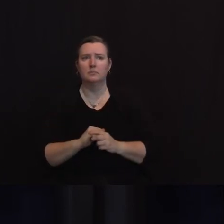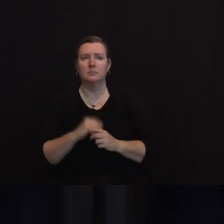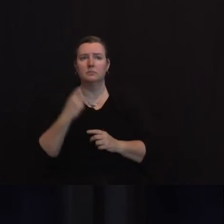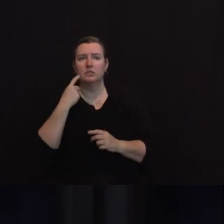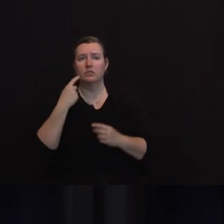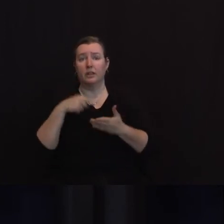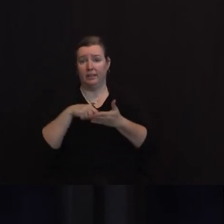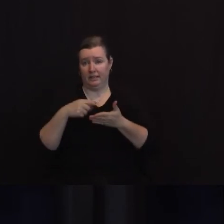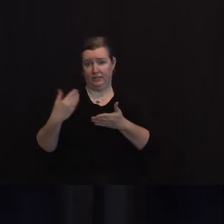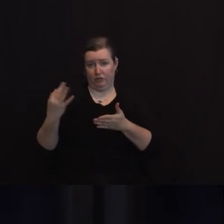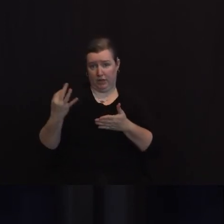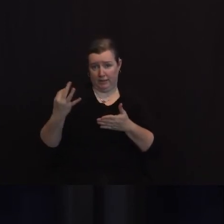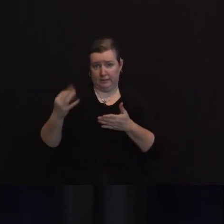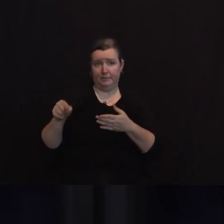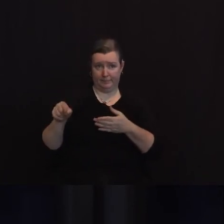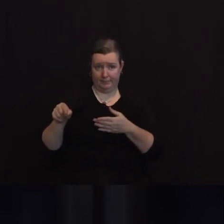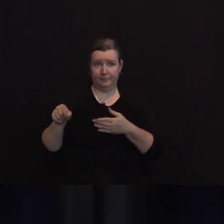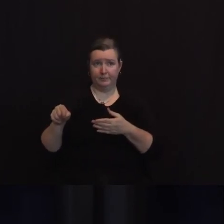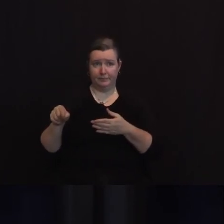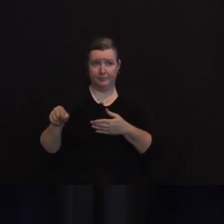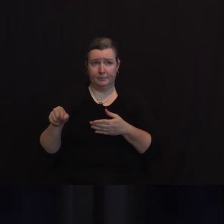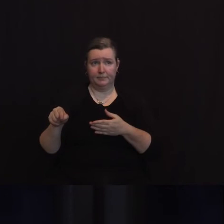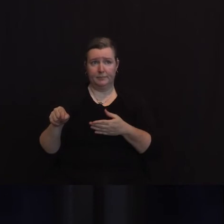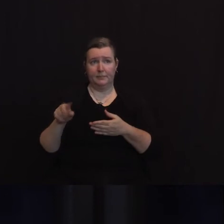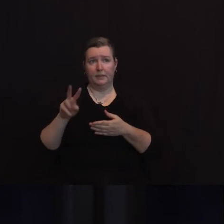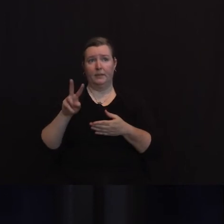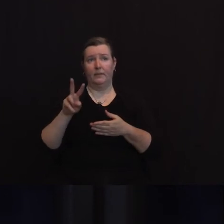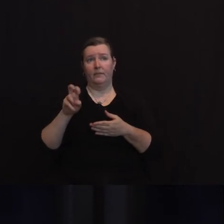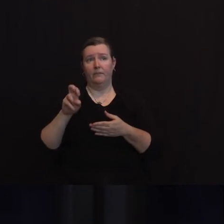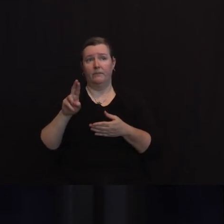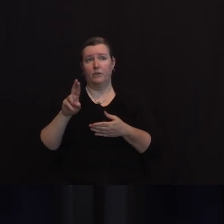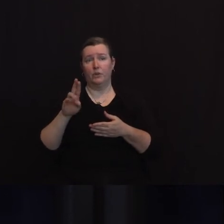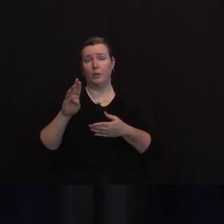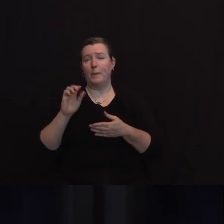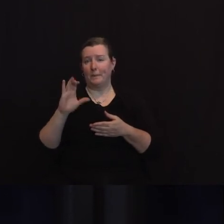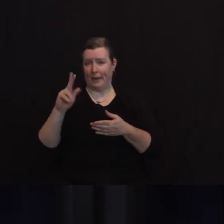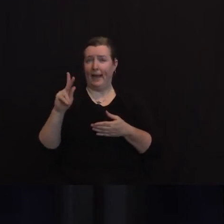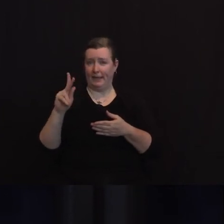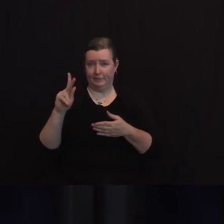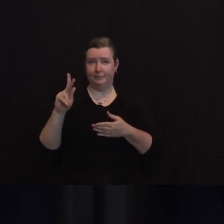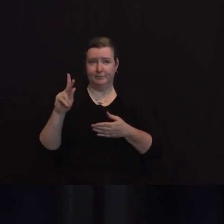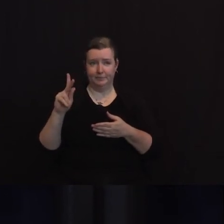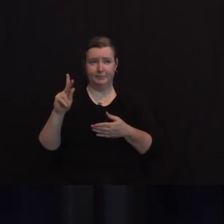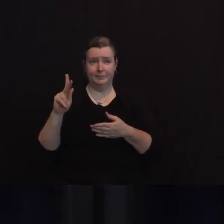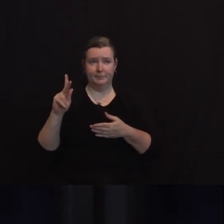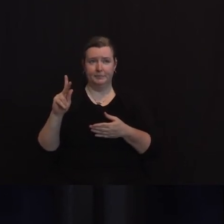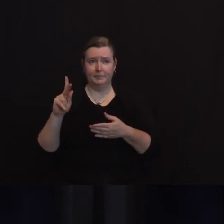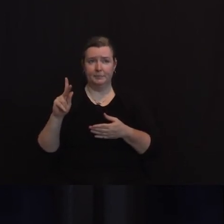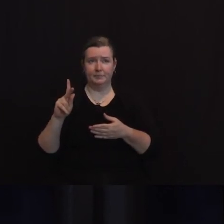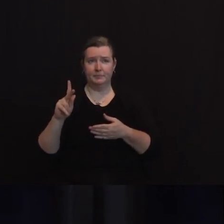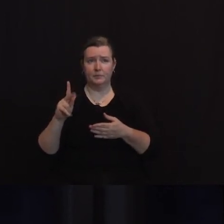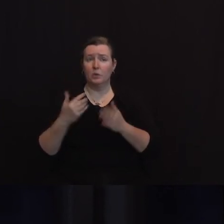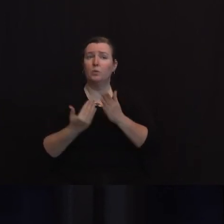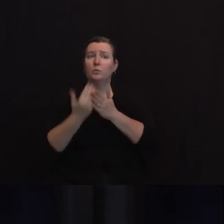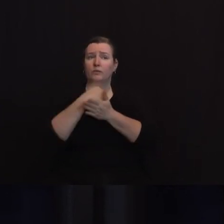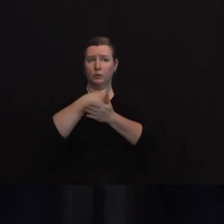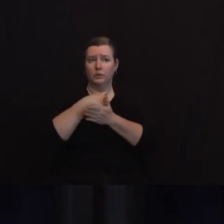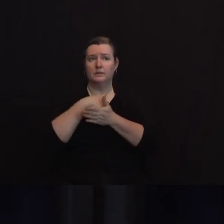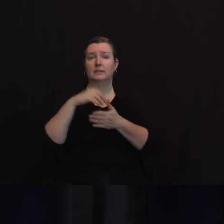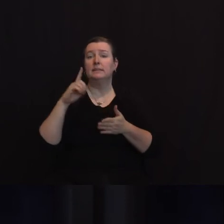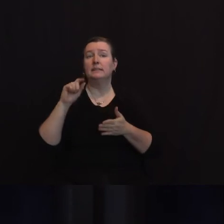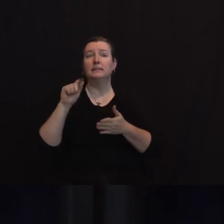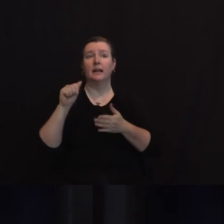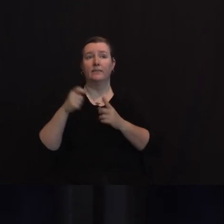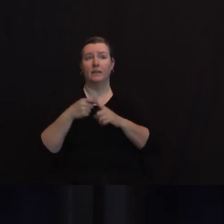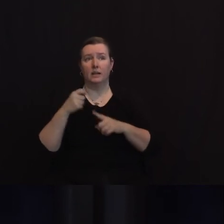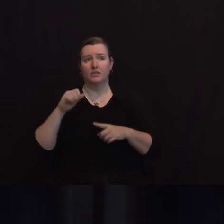Products Advisory Committee, VRBAC, will review data on Johnson & Johnson vaccine and make its recommendations to the Food and